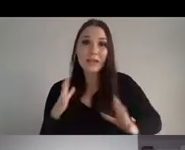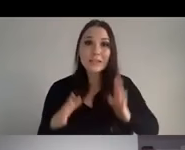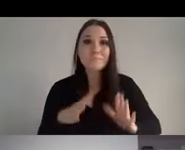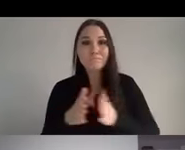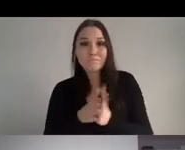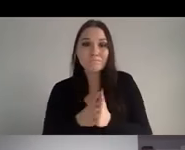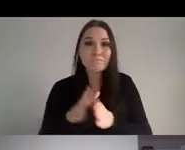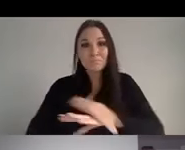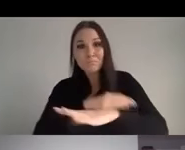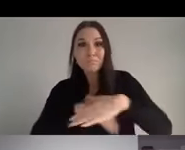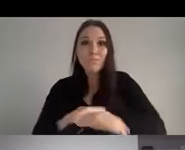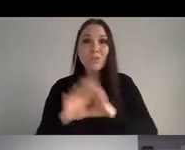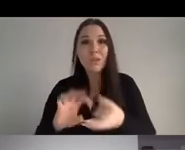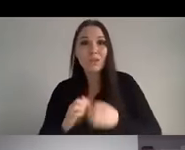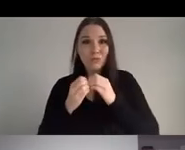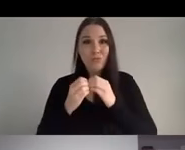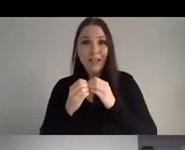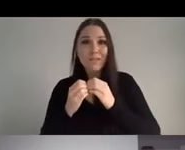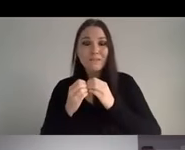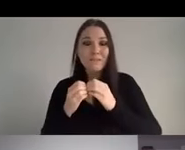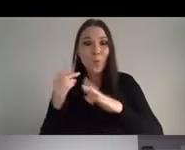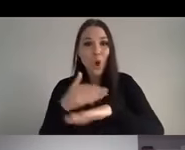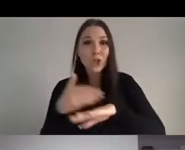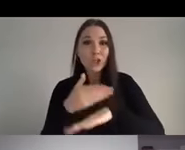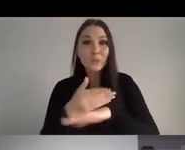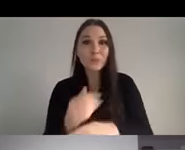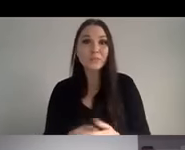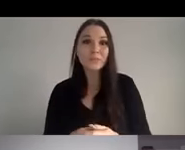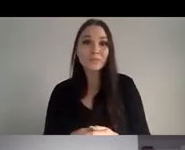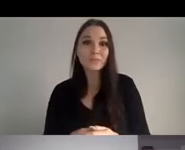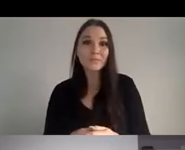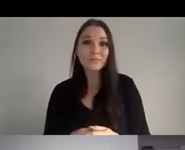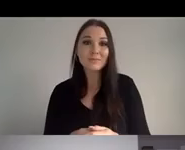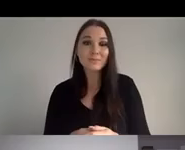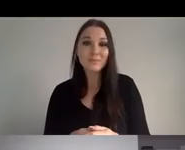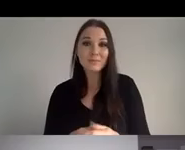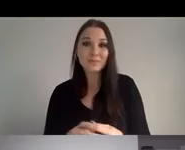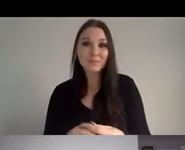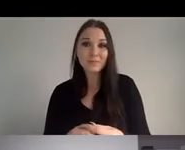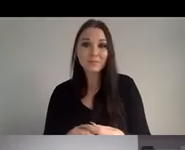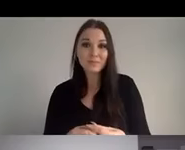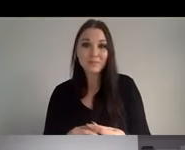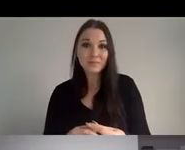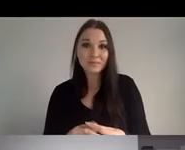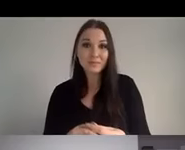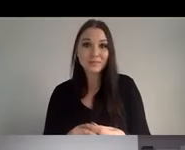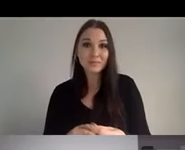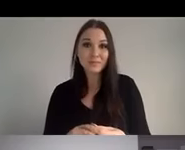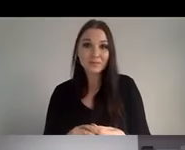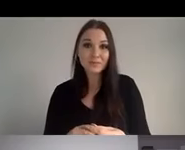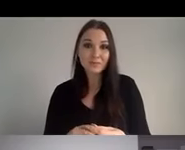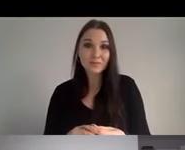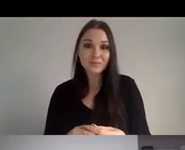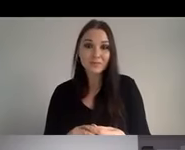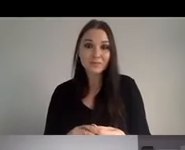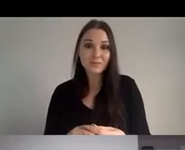and potentially come up with a creative workaround. So, yeah. Nice. Juta, do we have you back yet? Can we hear